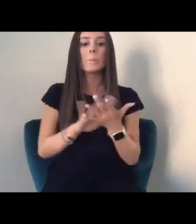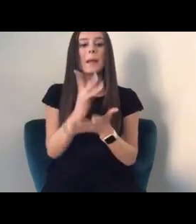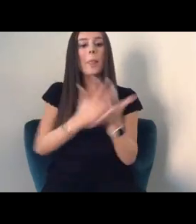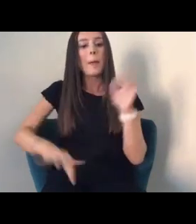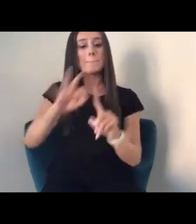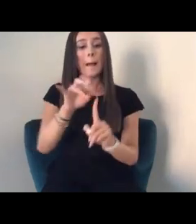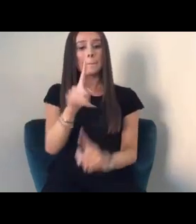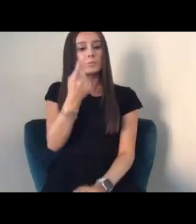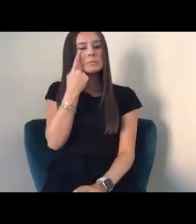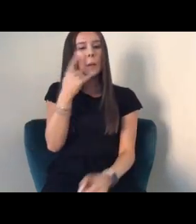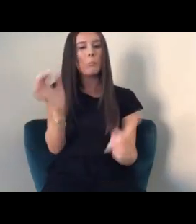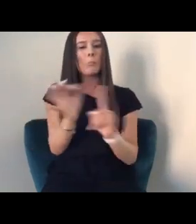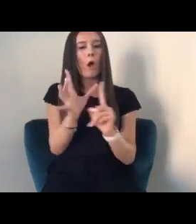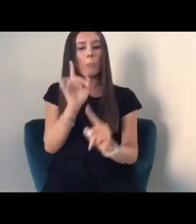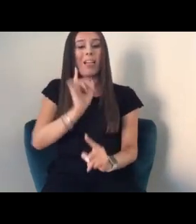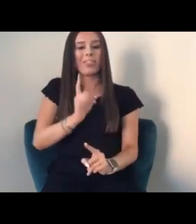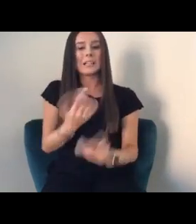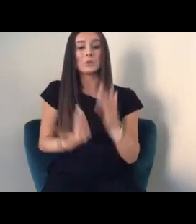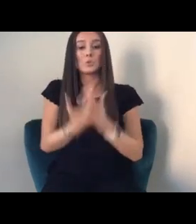the purple colour.